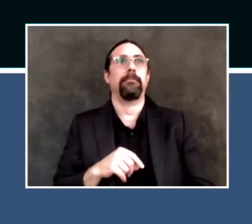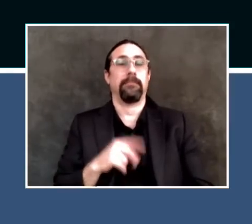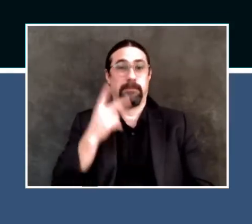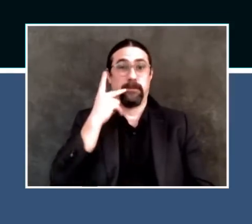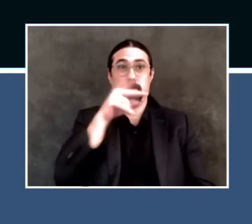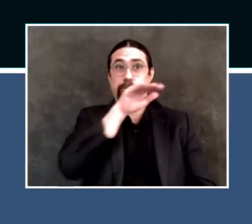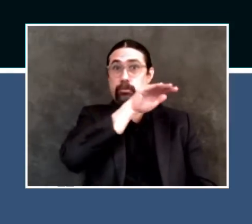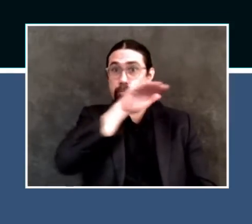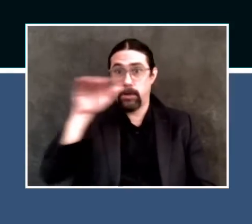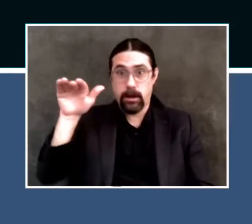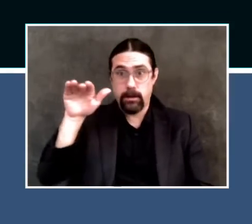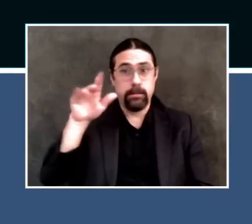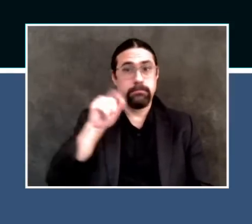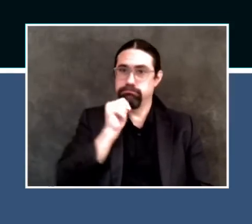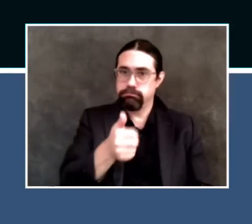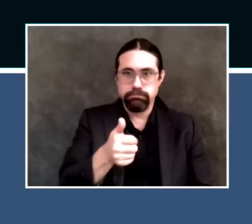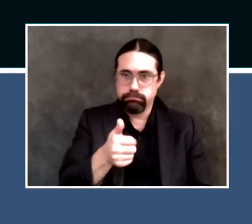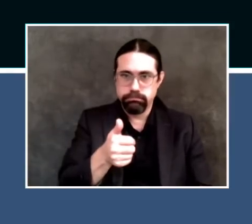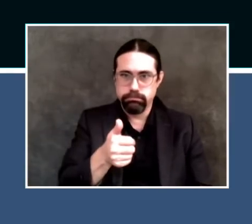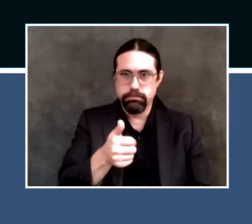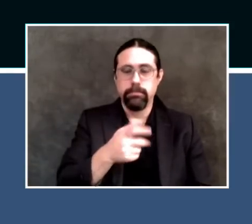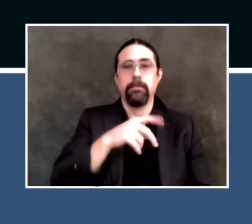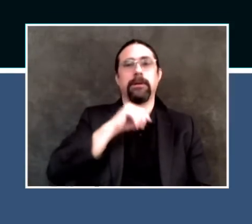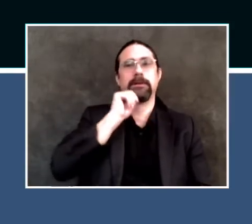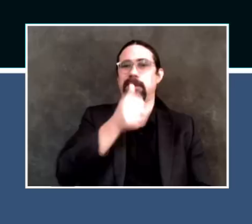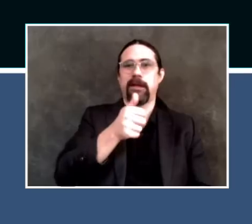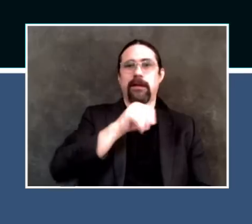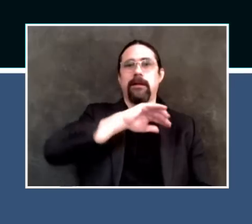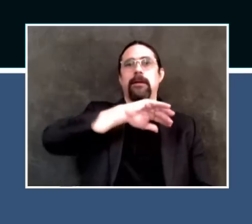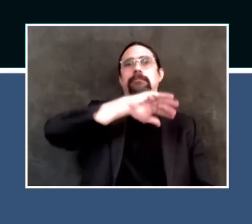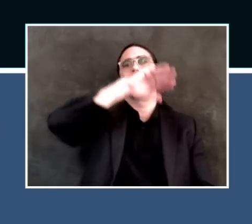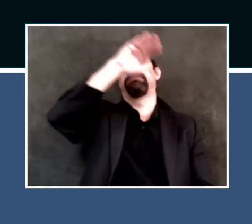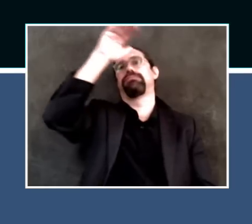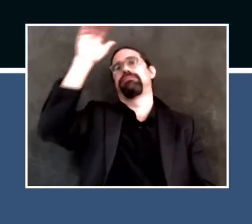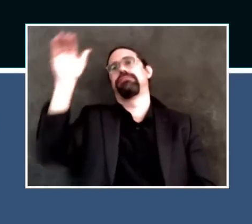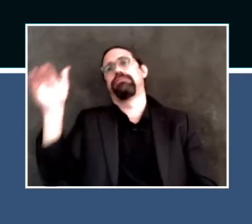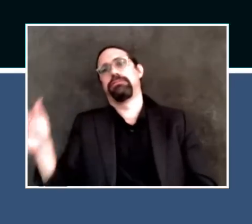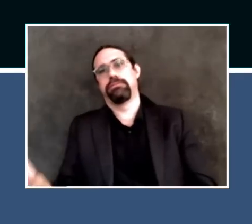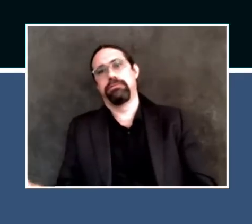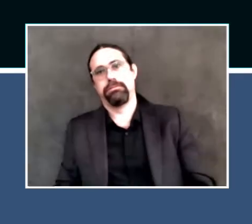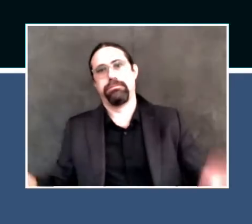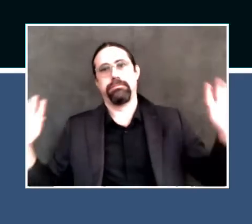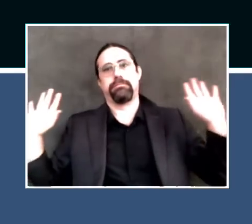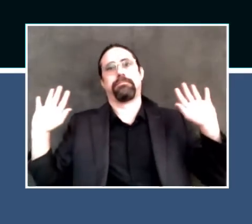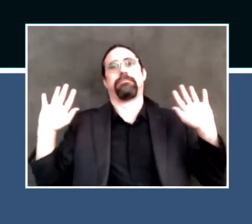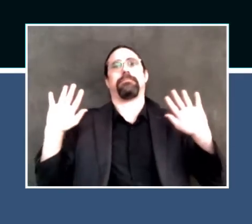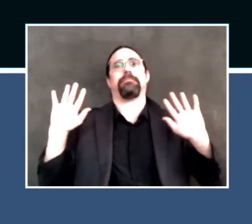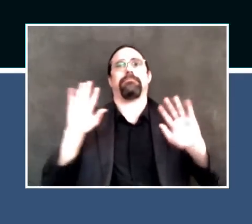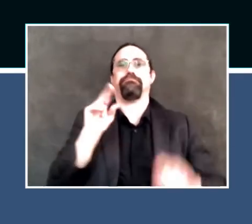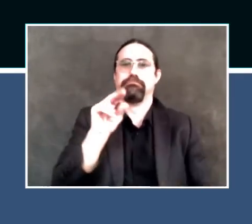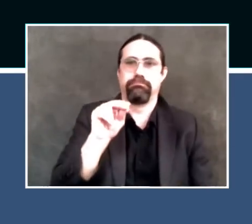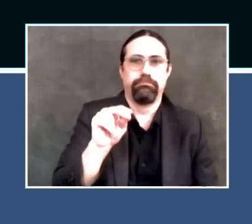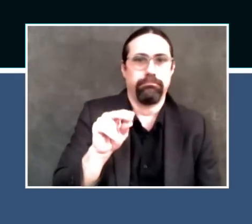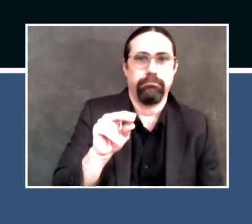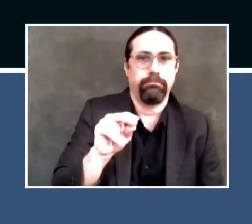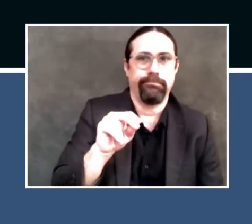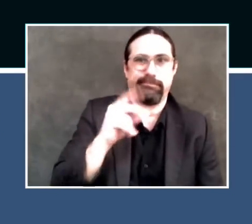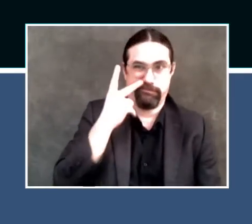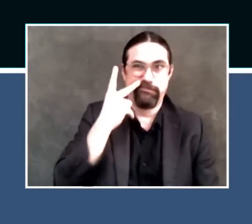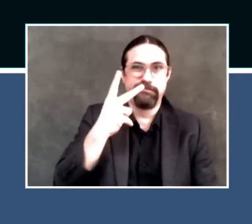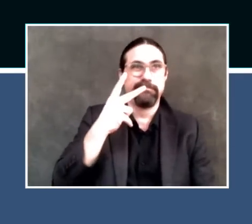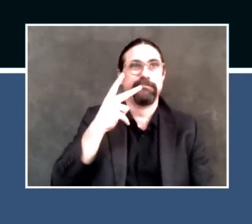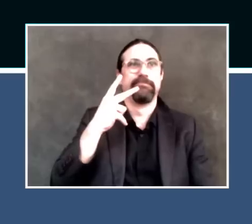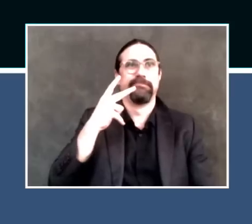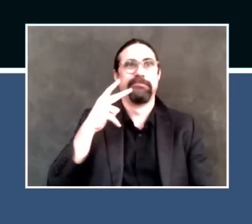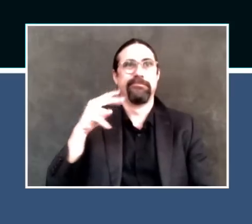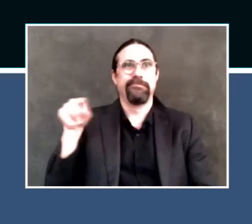world fighting the coronavirus and other infectious diseases, and he's brought back lessons from a lot of different countries and what they've